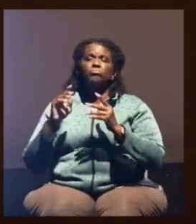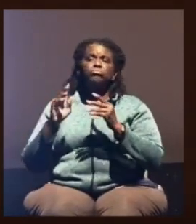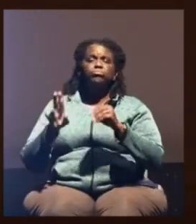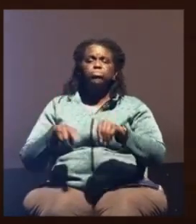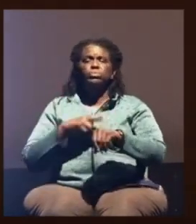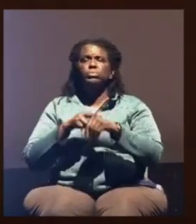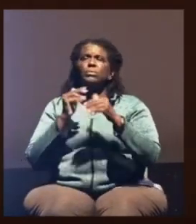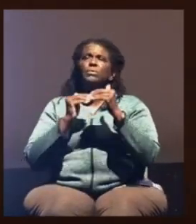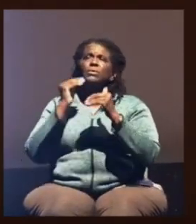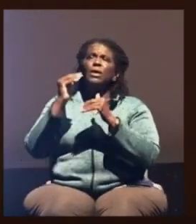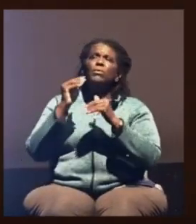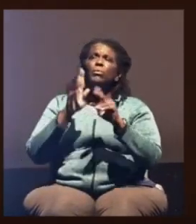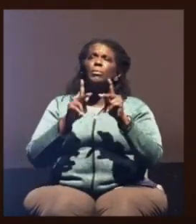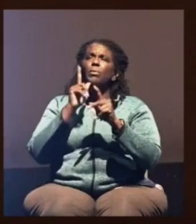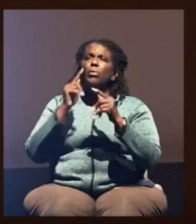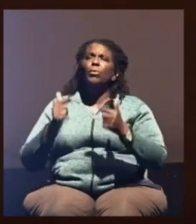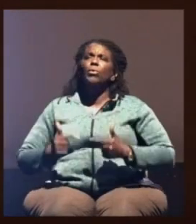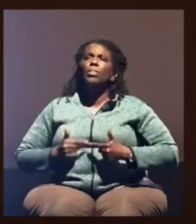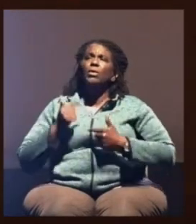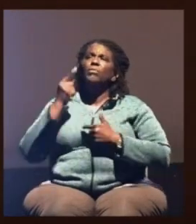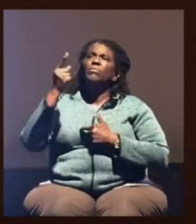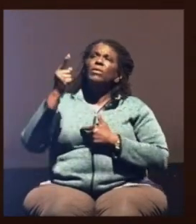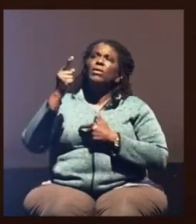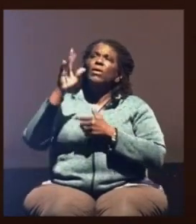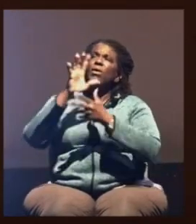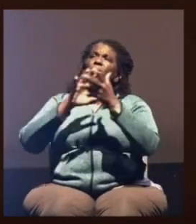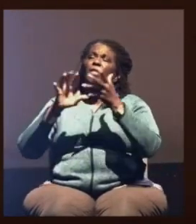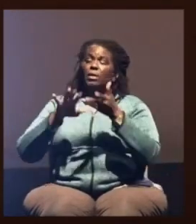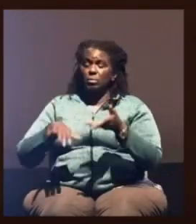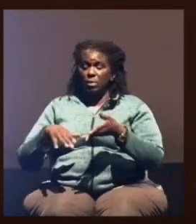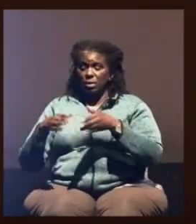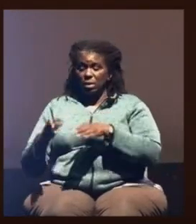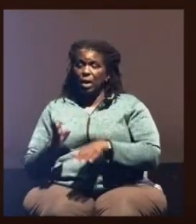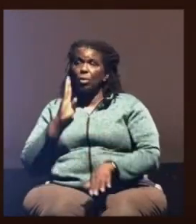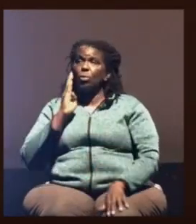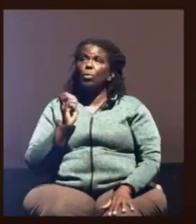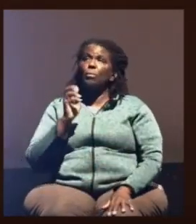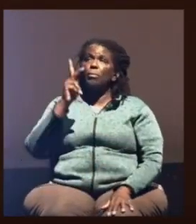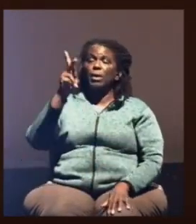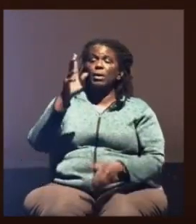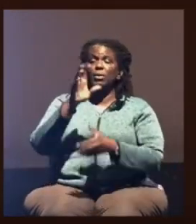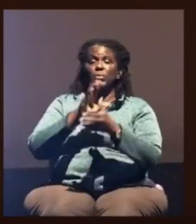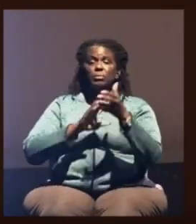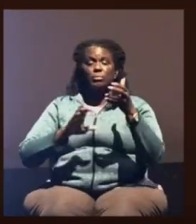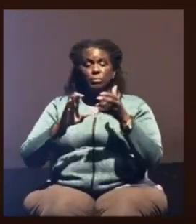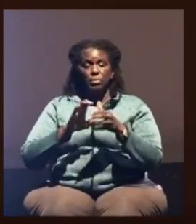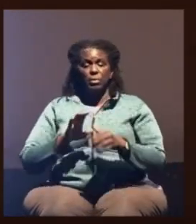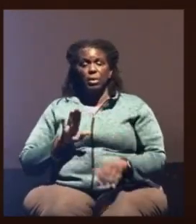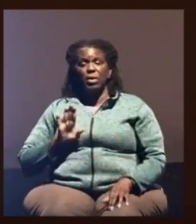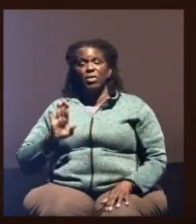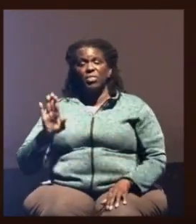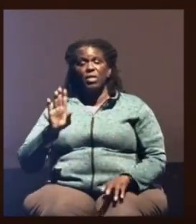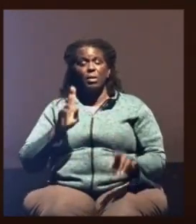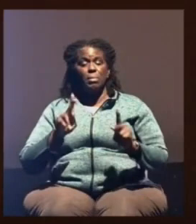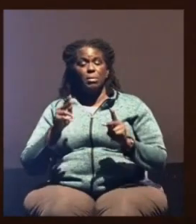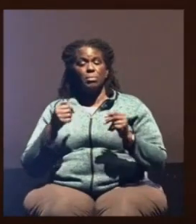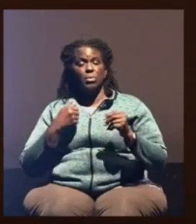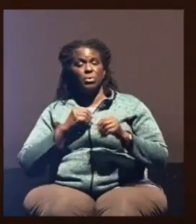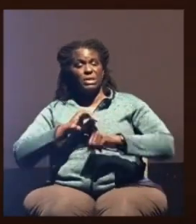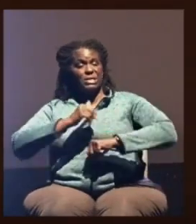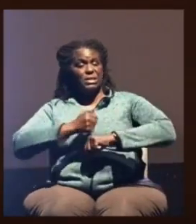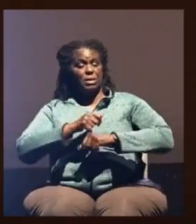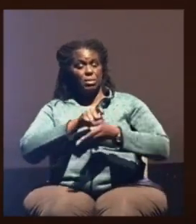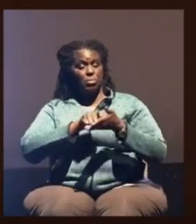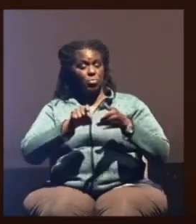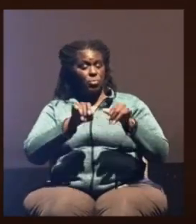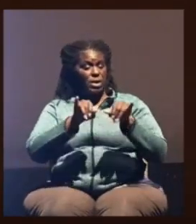clouds, and upon death, would return back to the clouds. The Zapotec people created a writing system thought to be